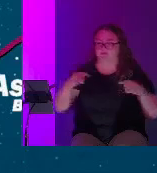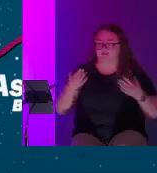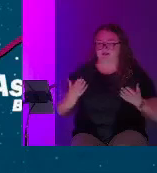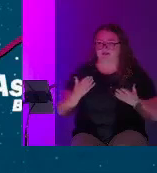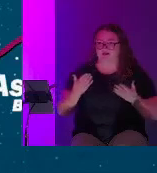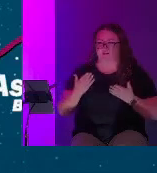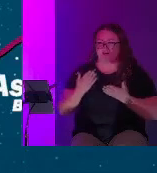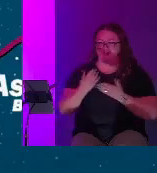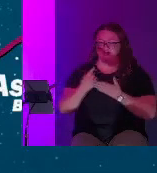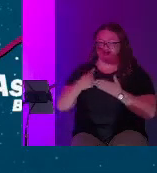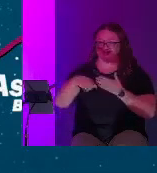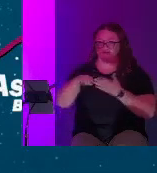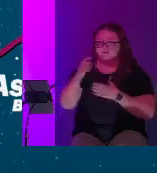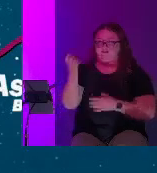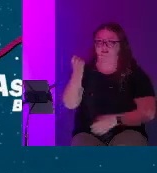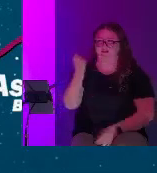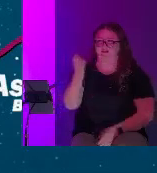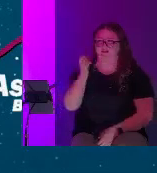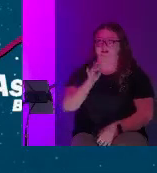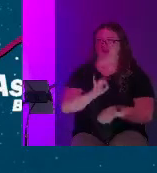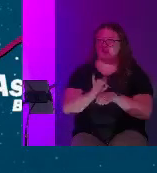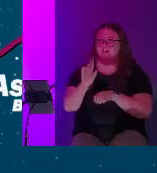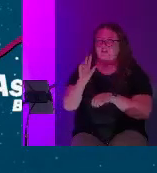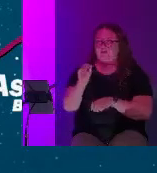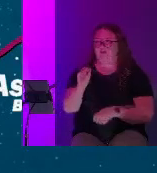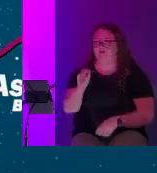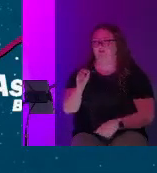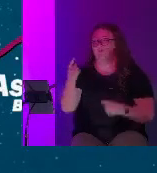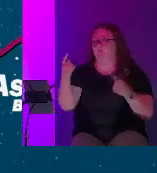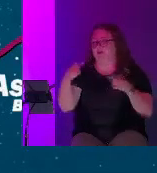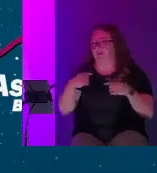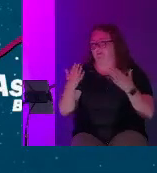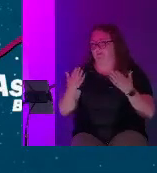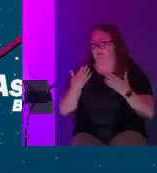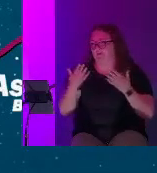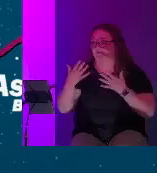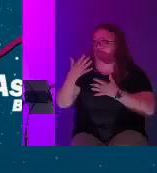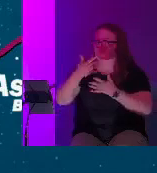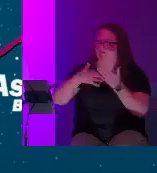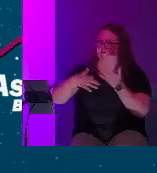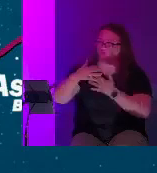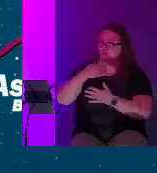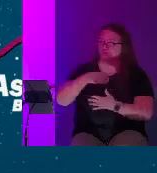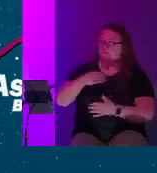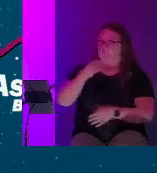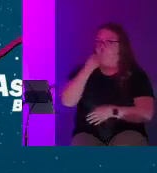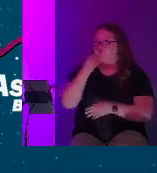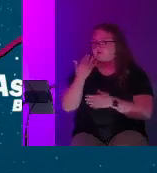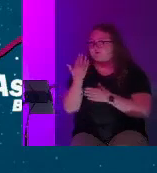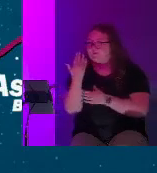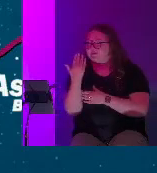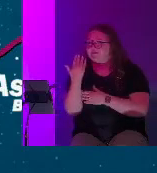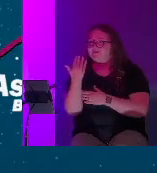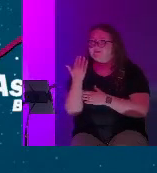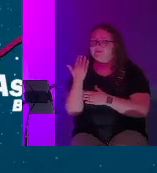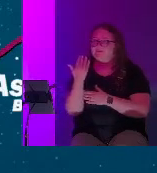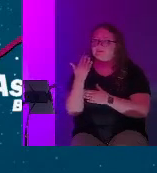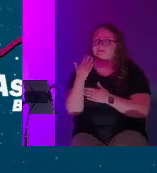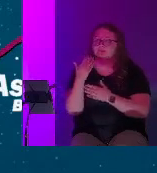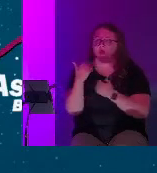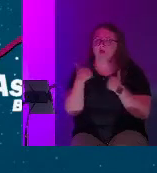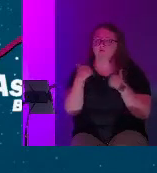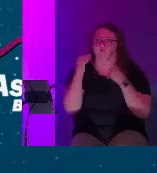Saturday at 8:30. So come, have fellowship, breakfast together, and get a teaching